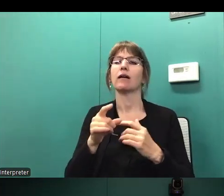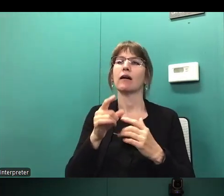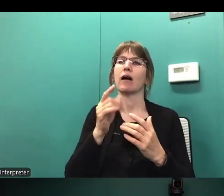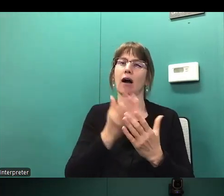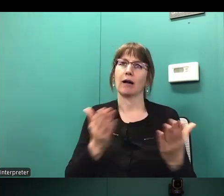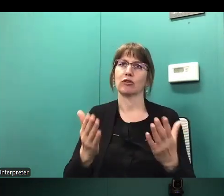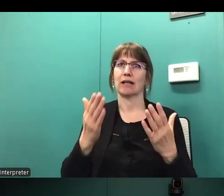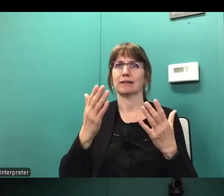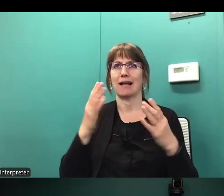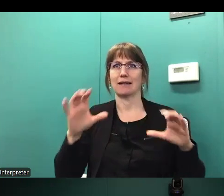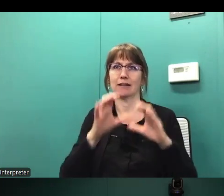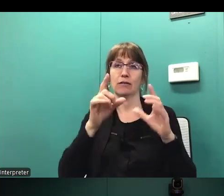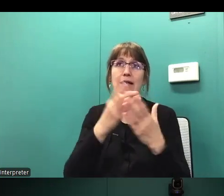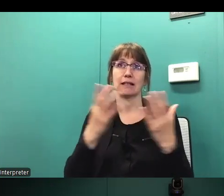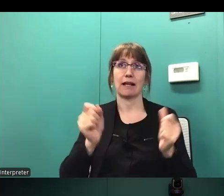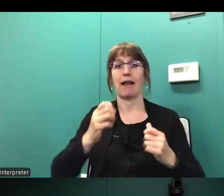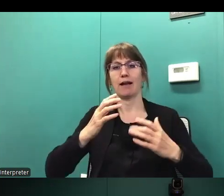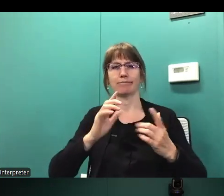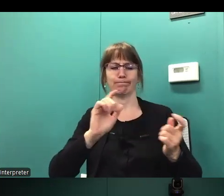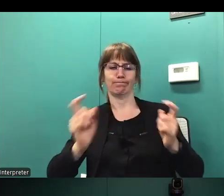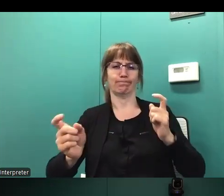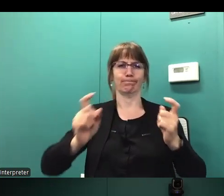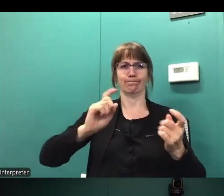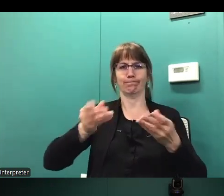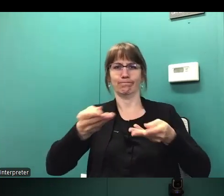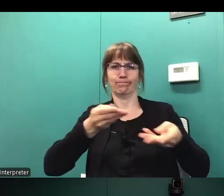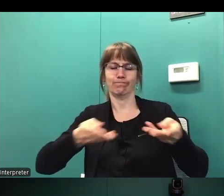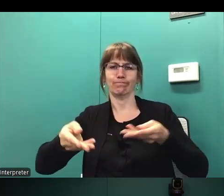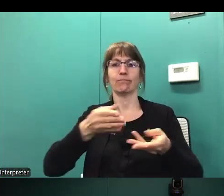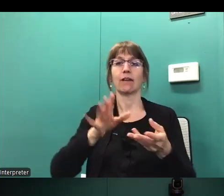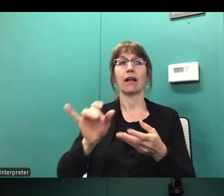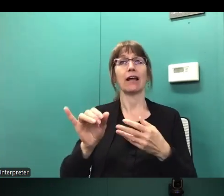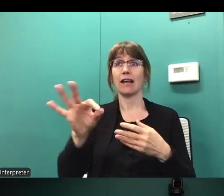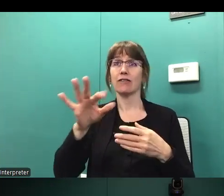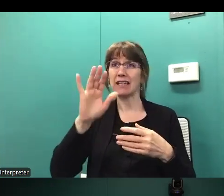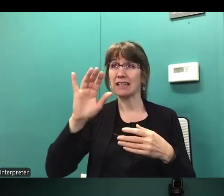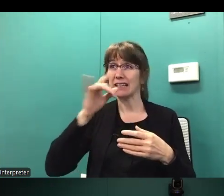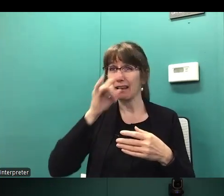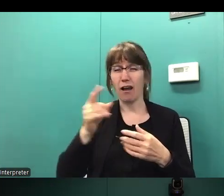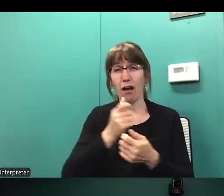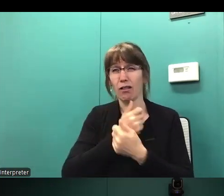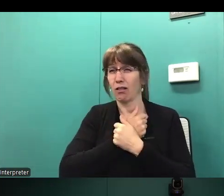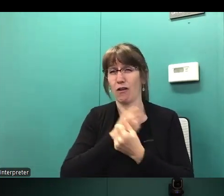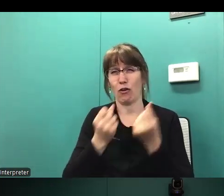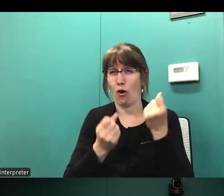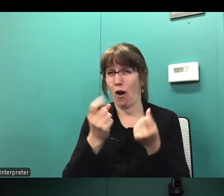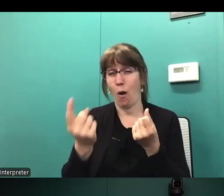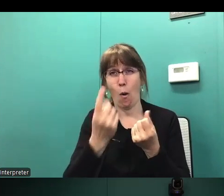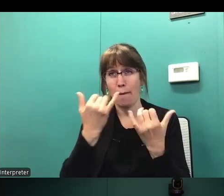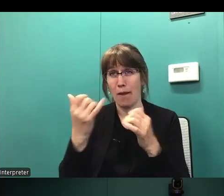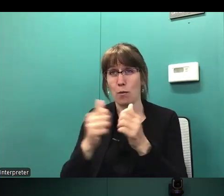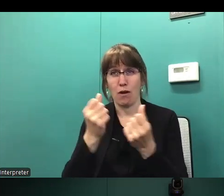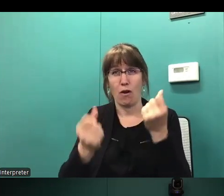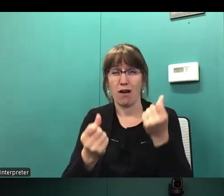objects and activities that they can manipulate or, control. Sometimes if a child just absolutely loves cars and that's all they play with, I mean, you might get a good